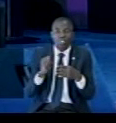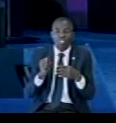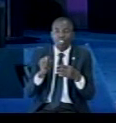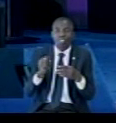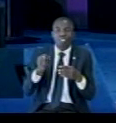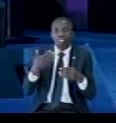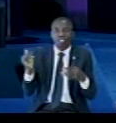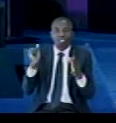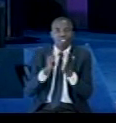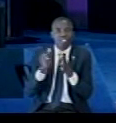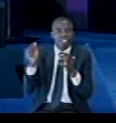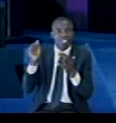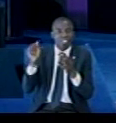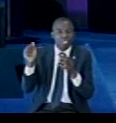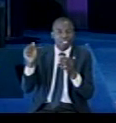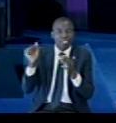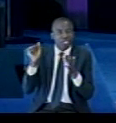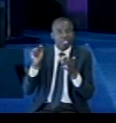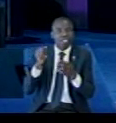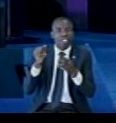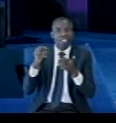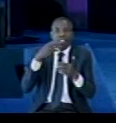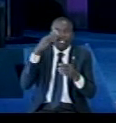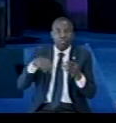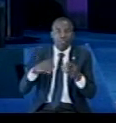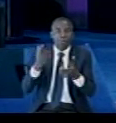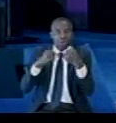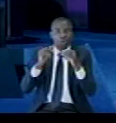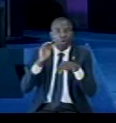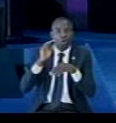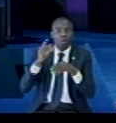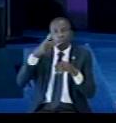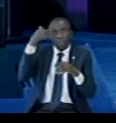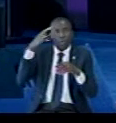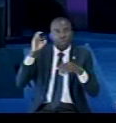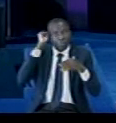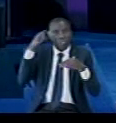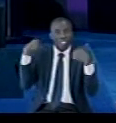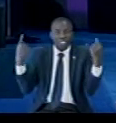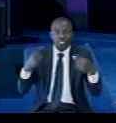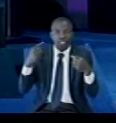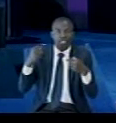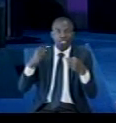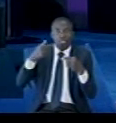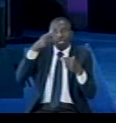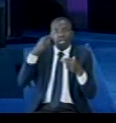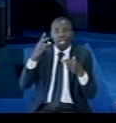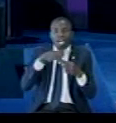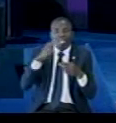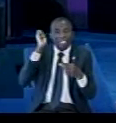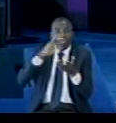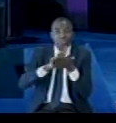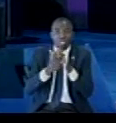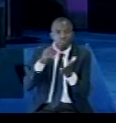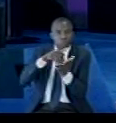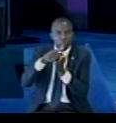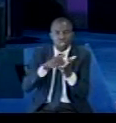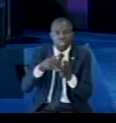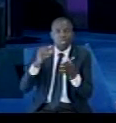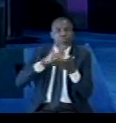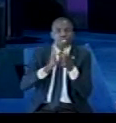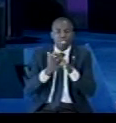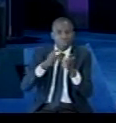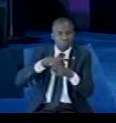his life came as a result of his transgression. And he became weak, and he became